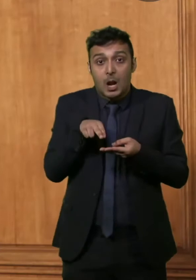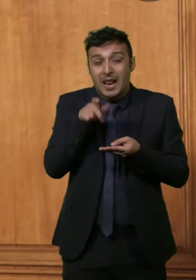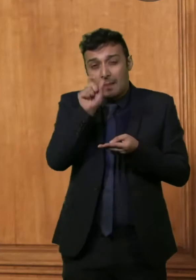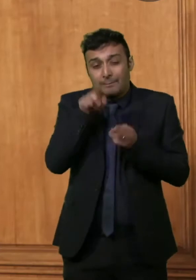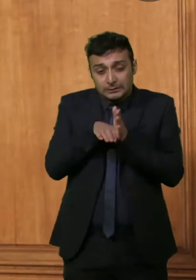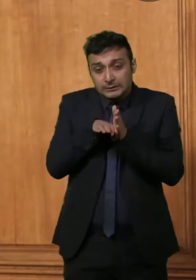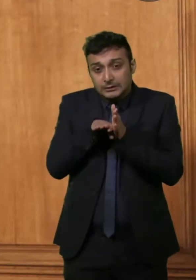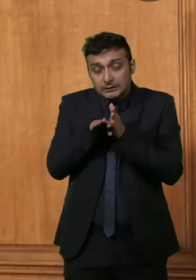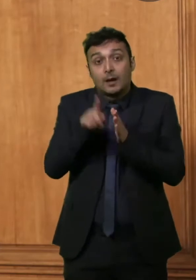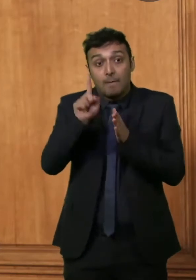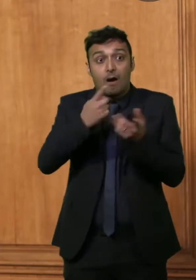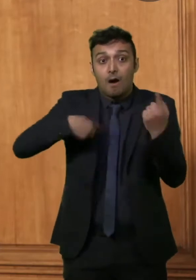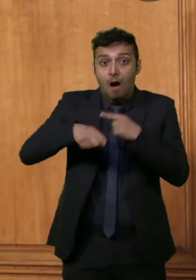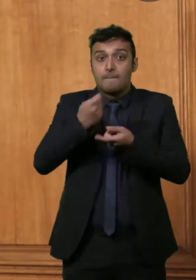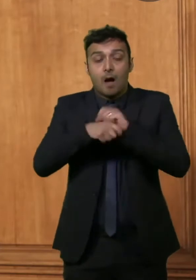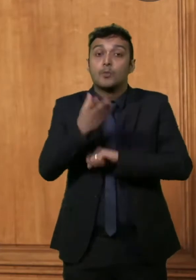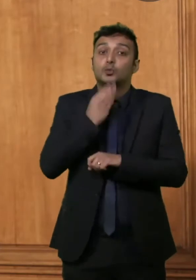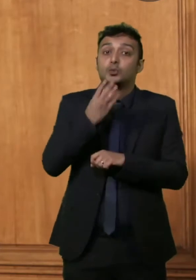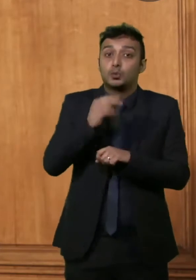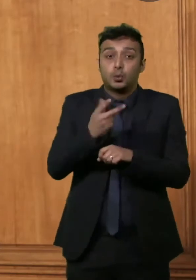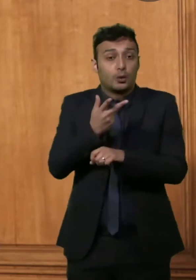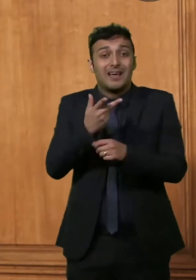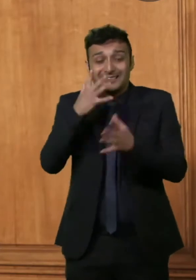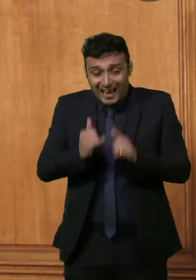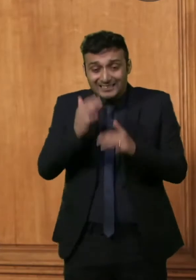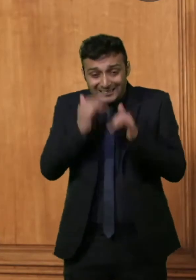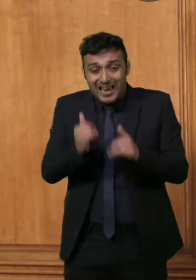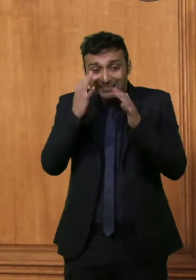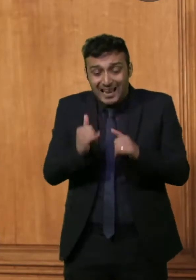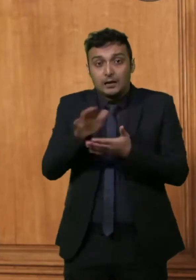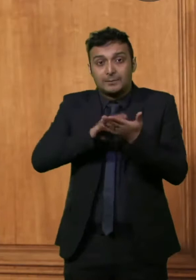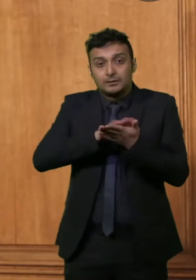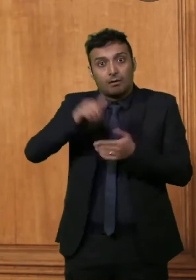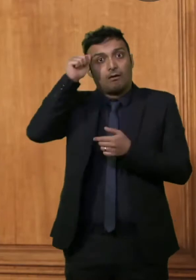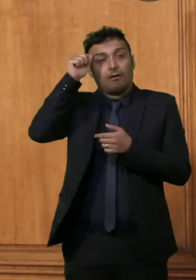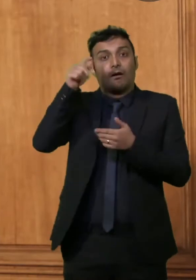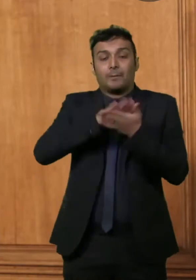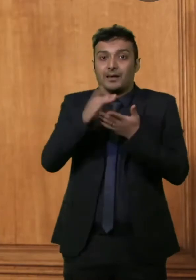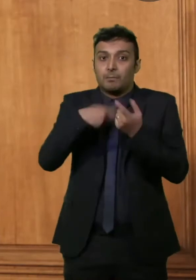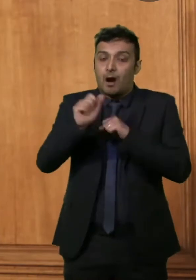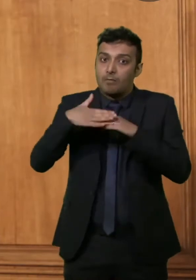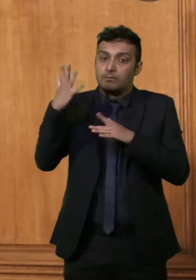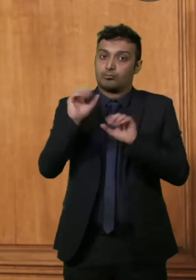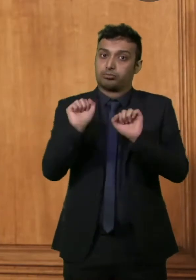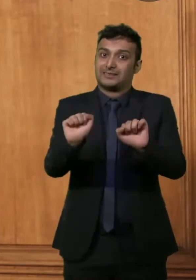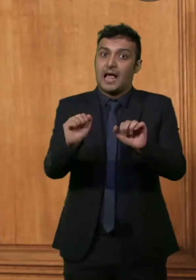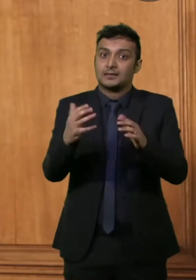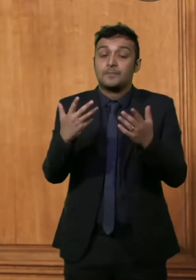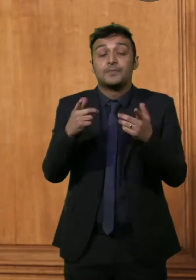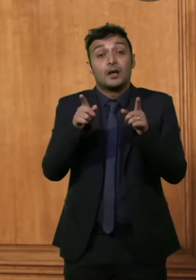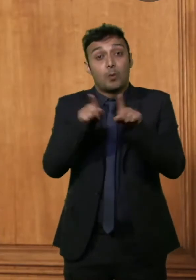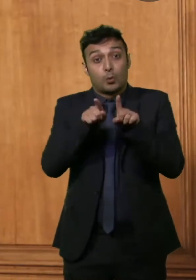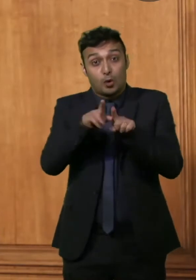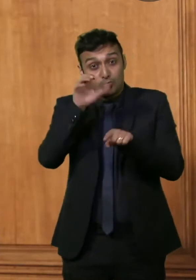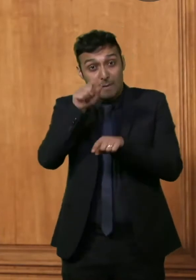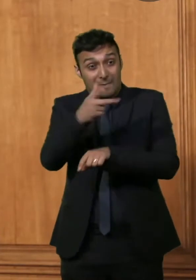be protected as well. And the whole issue about vaccination, of course, is we have now protected the most vulnerable individuals as we come